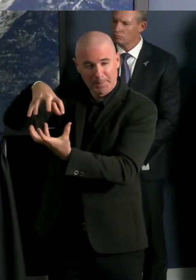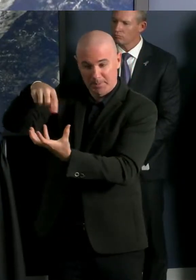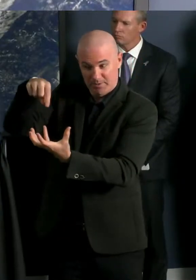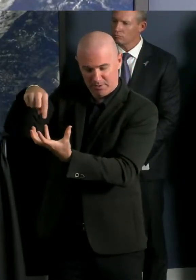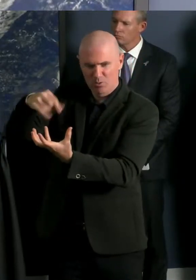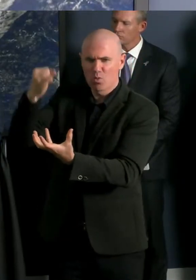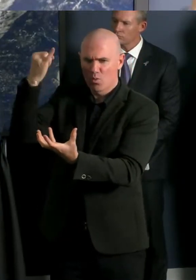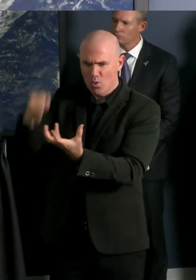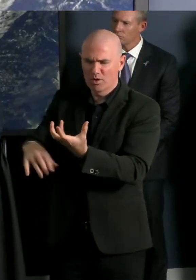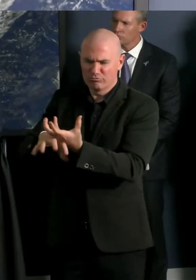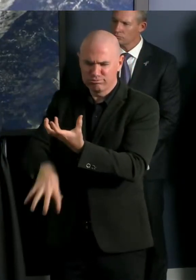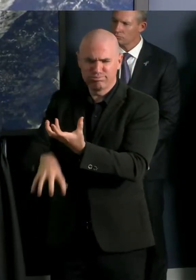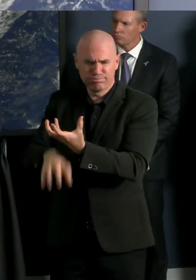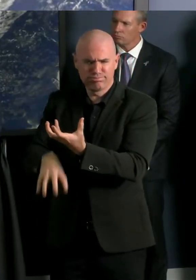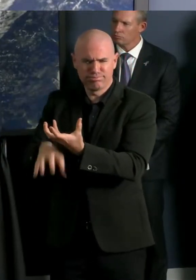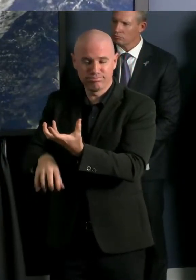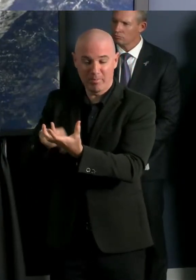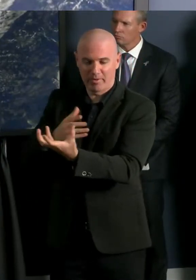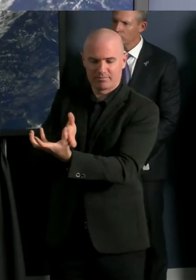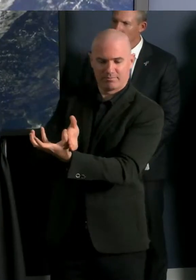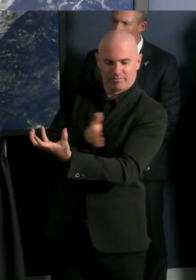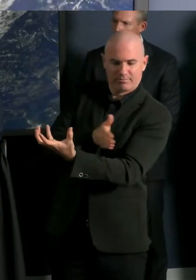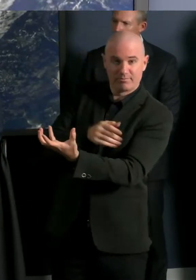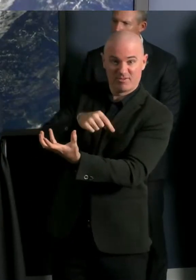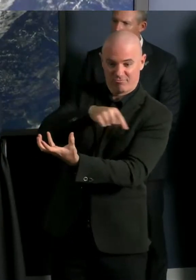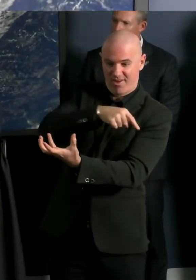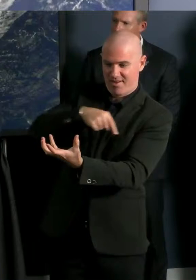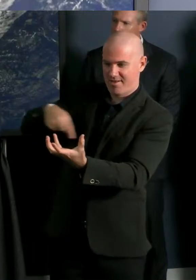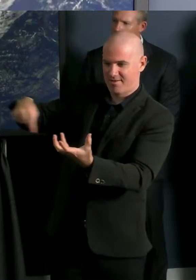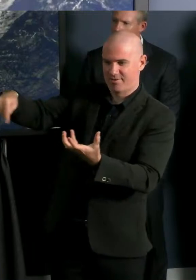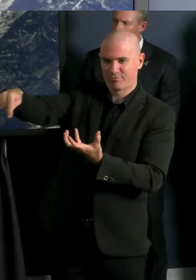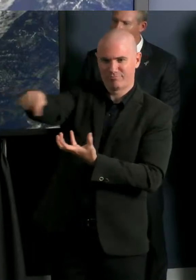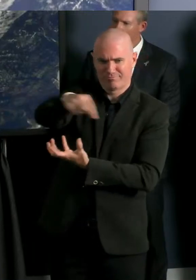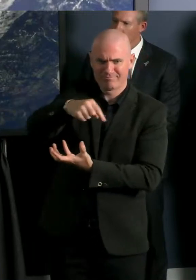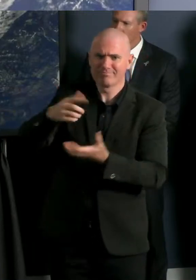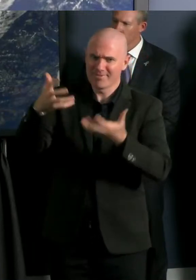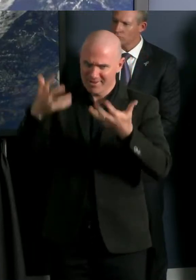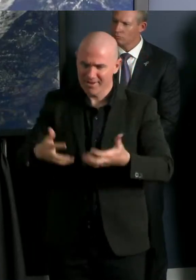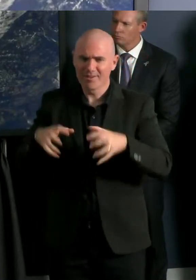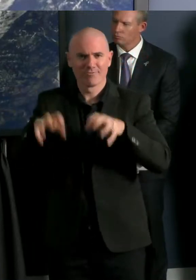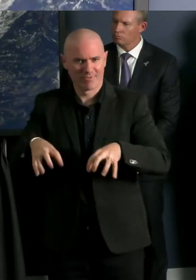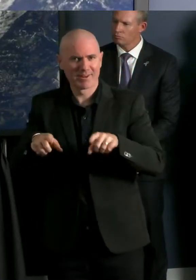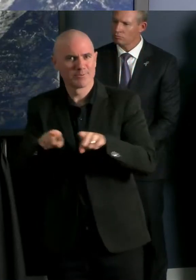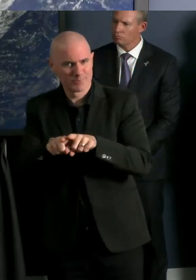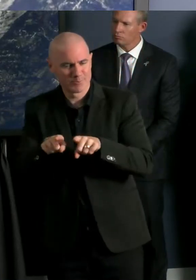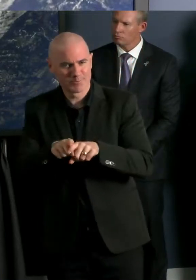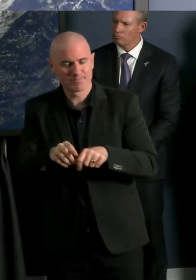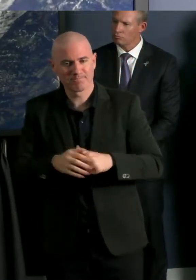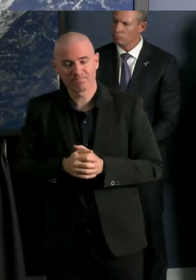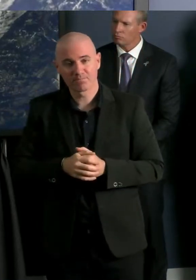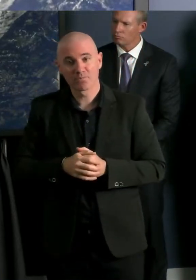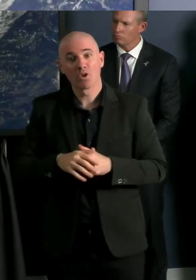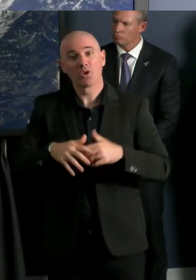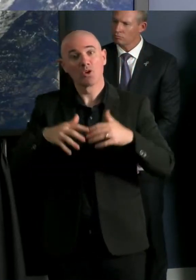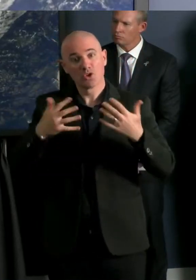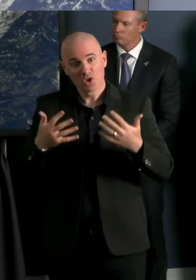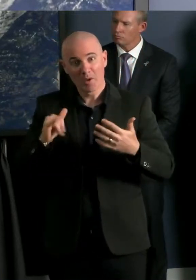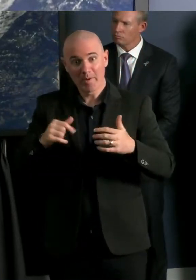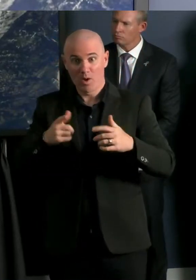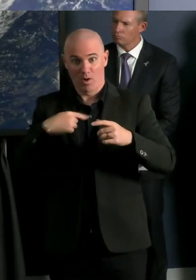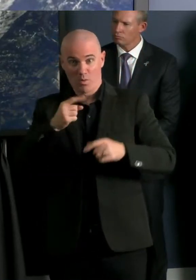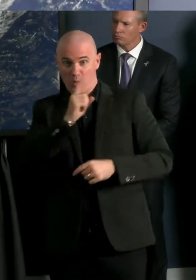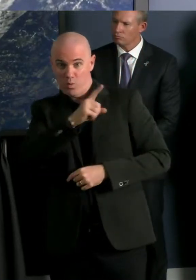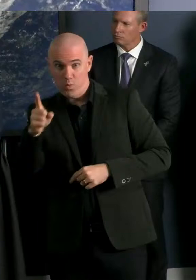intense rainfall, but it really is a large area. So if we do see rainfall outside of that warning zone, we will